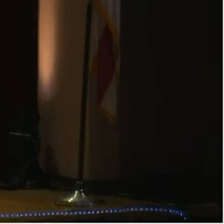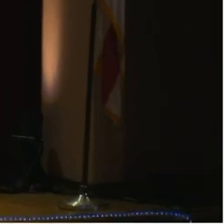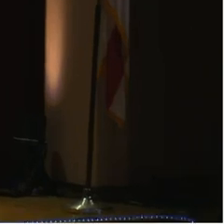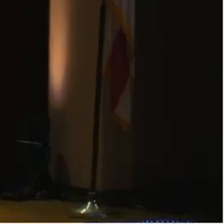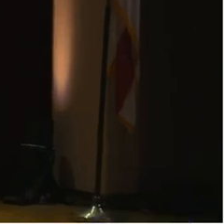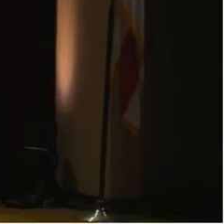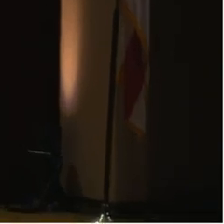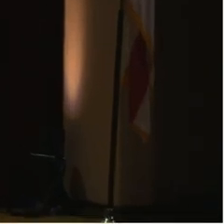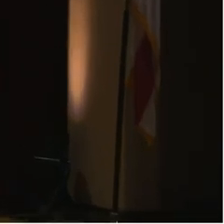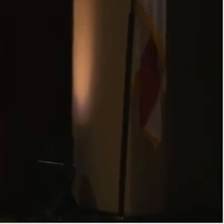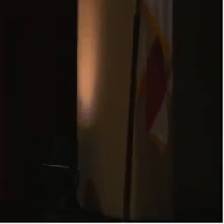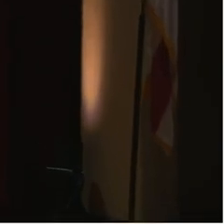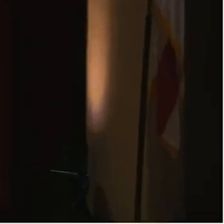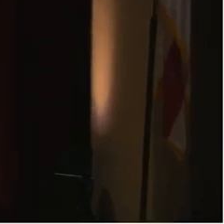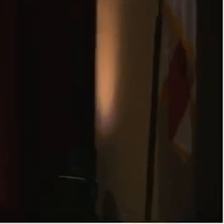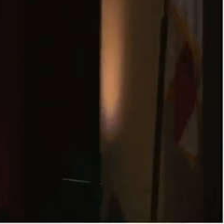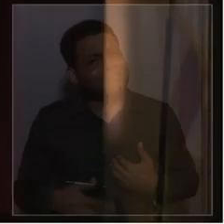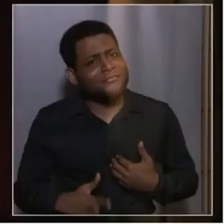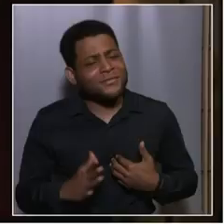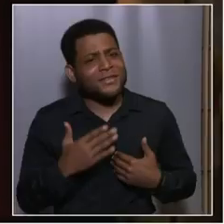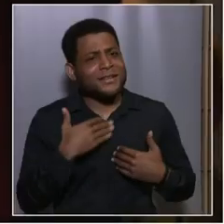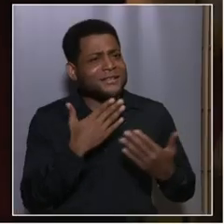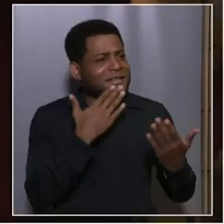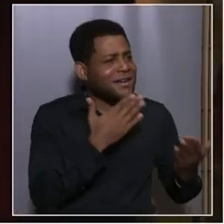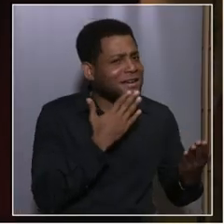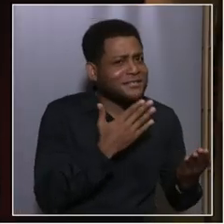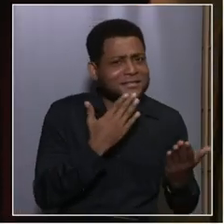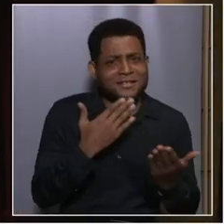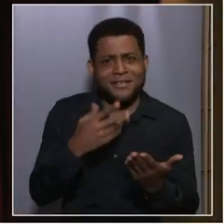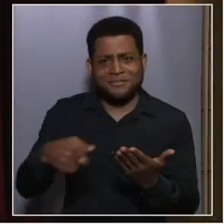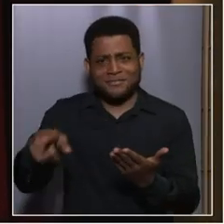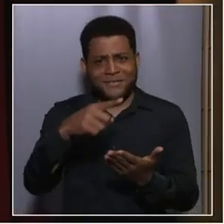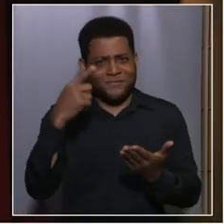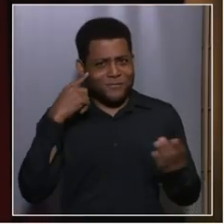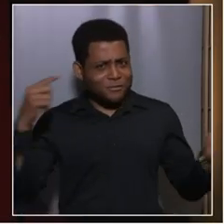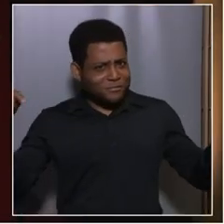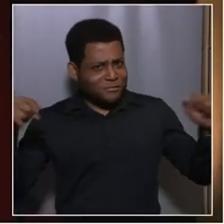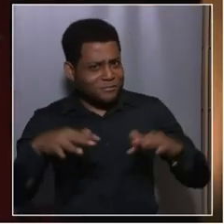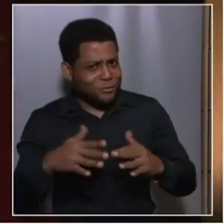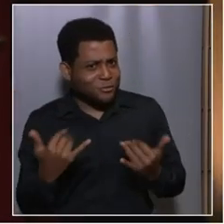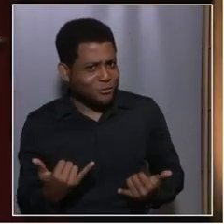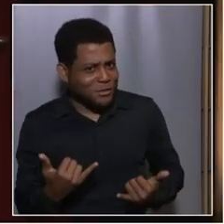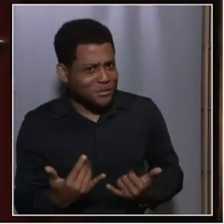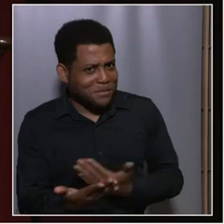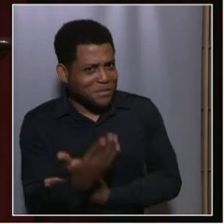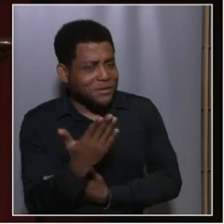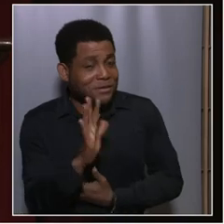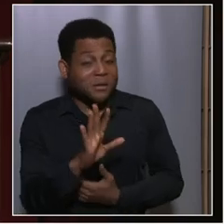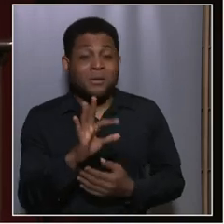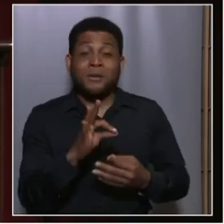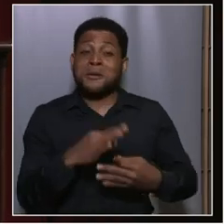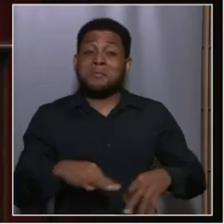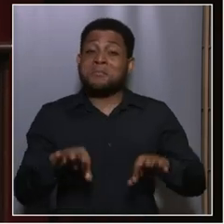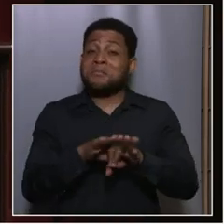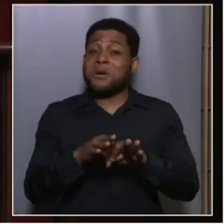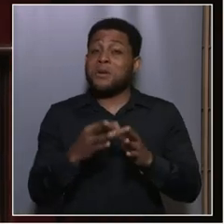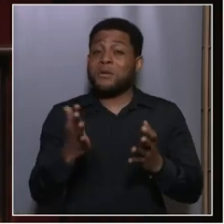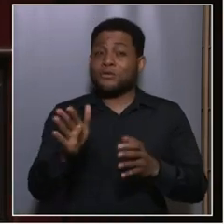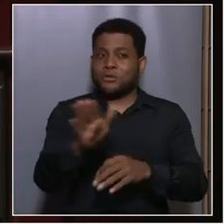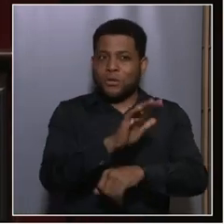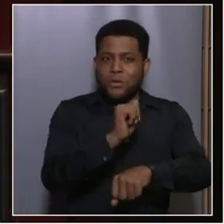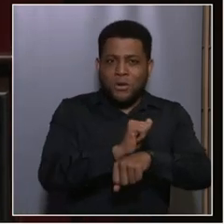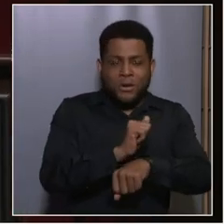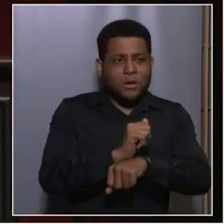grateful for your presence here this morning, but more than that, I'm grateful for the work that you're doing in the